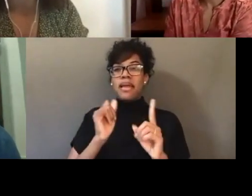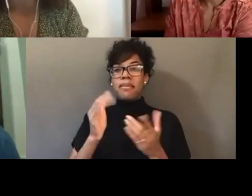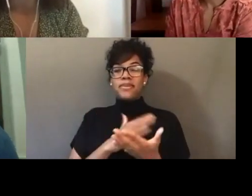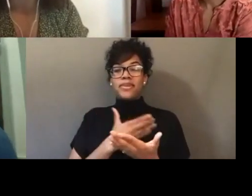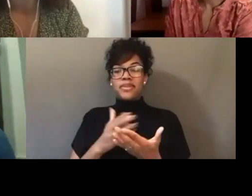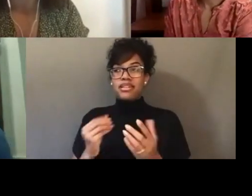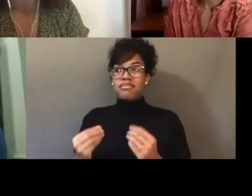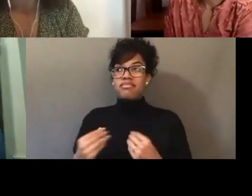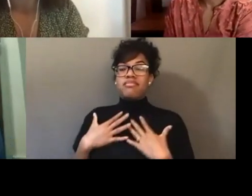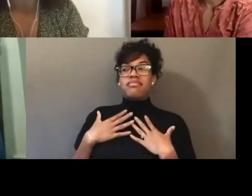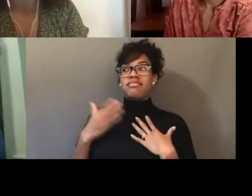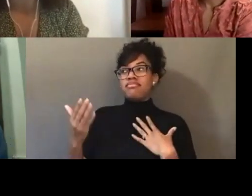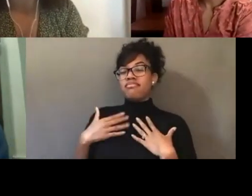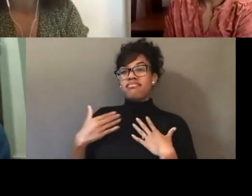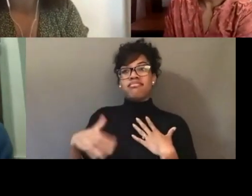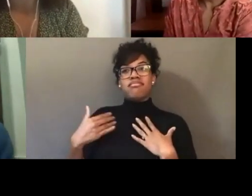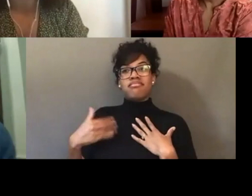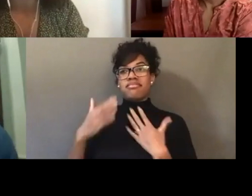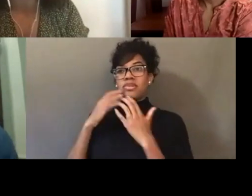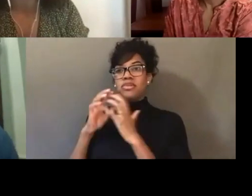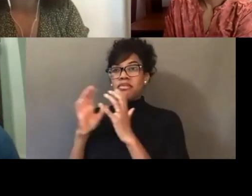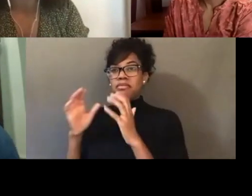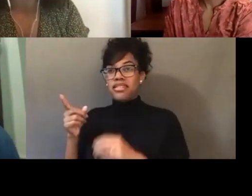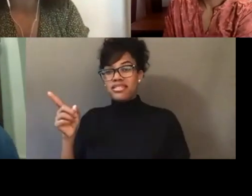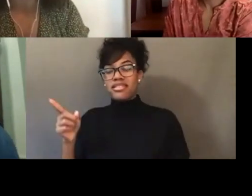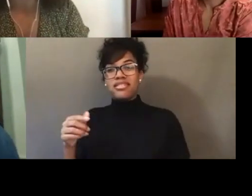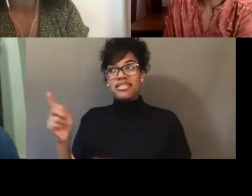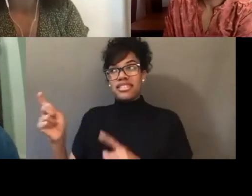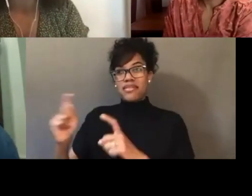keep me going. I don't know how else to sustain.